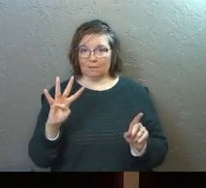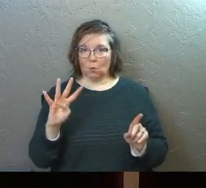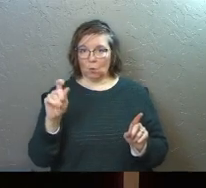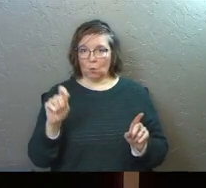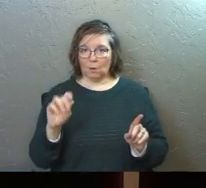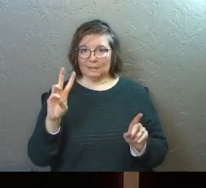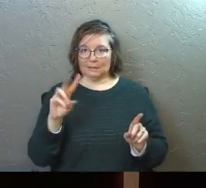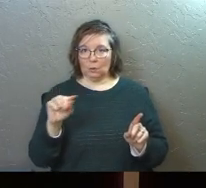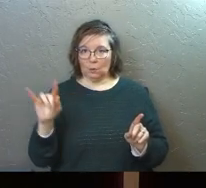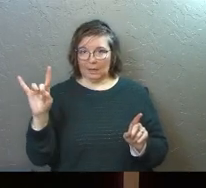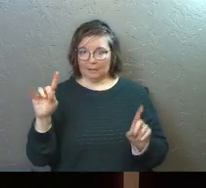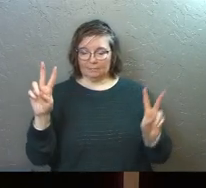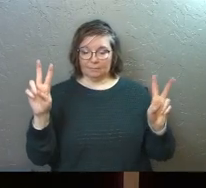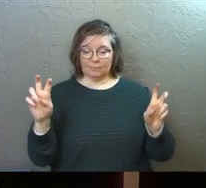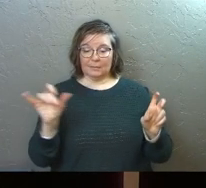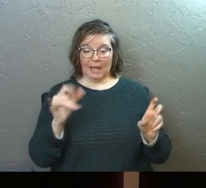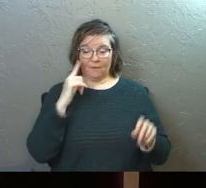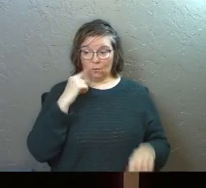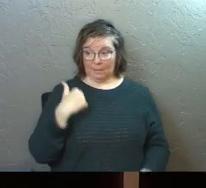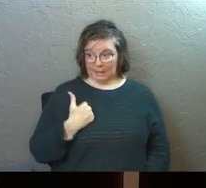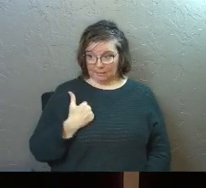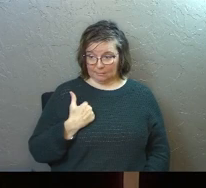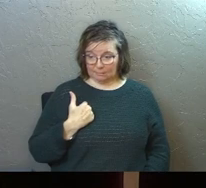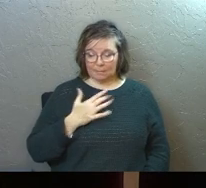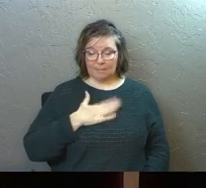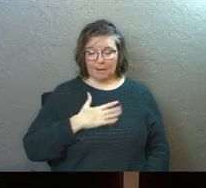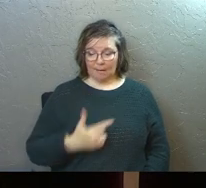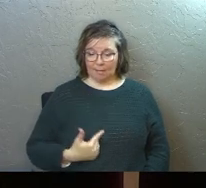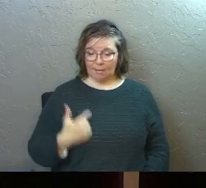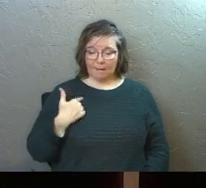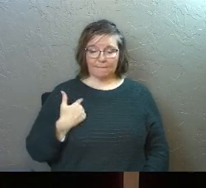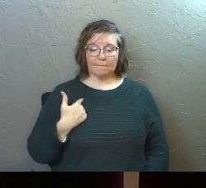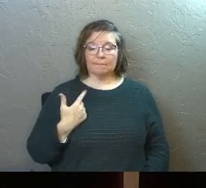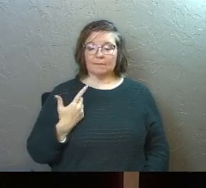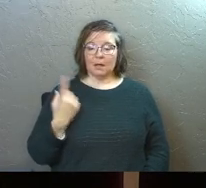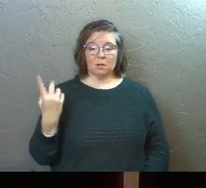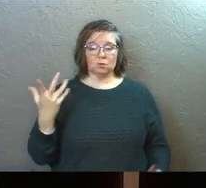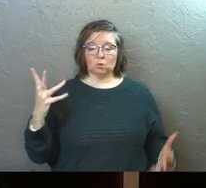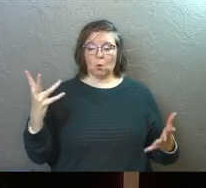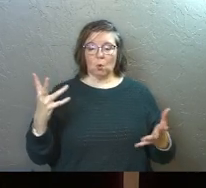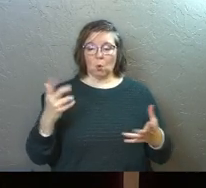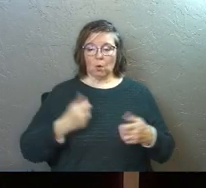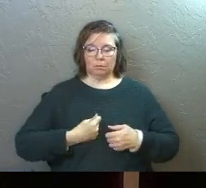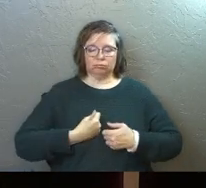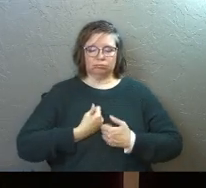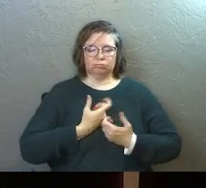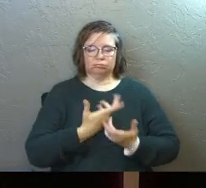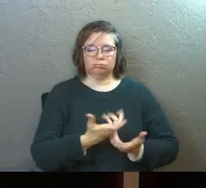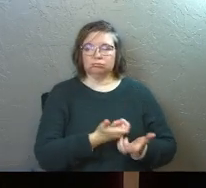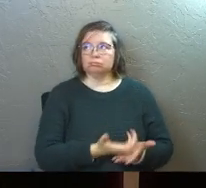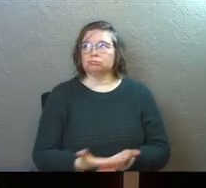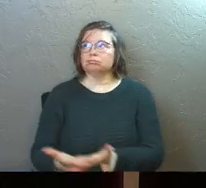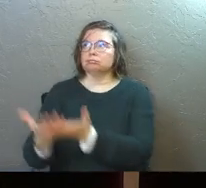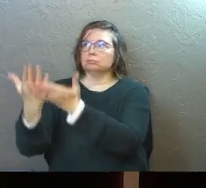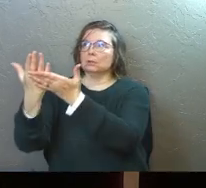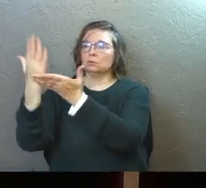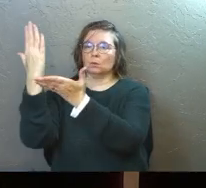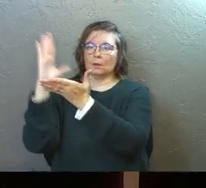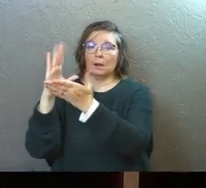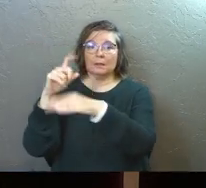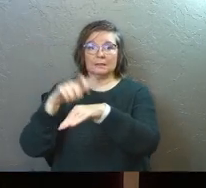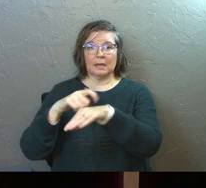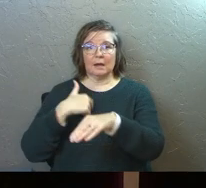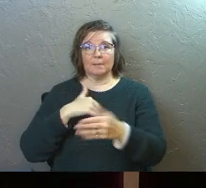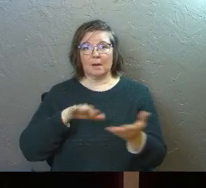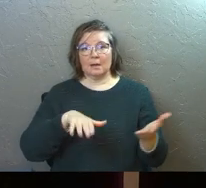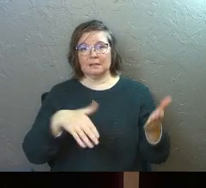verses 6 through 8. He says, as for me, my life has already been poured out as an offering to God. The time